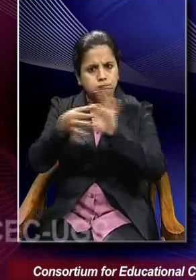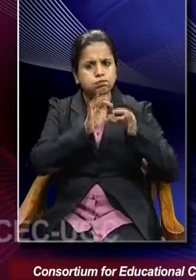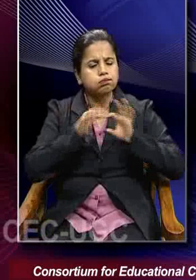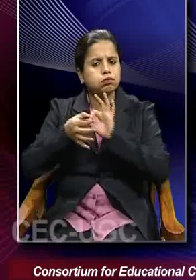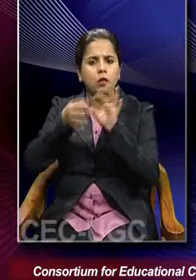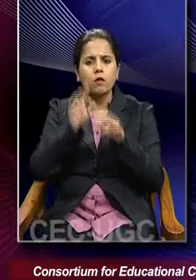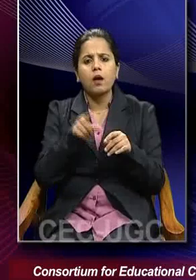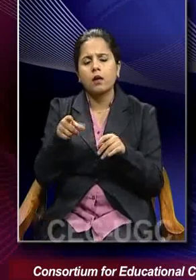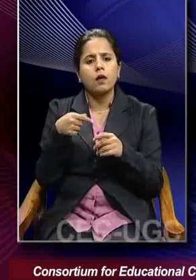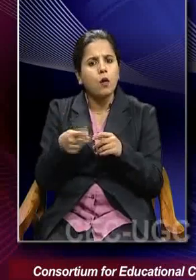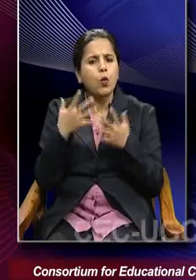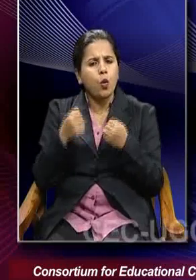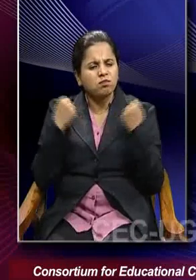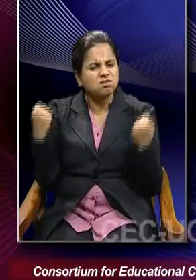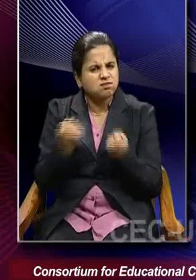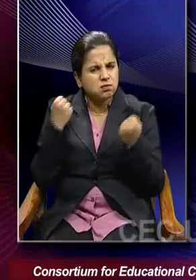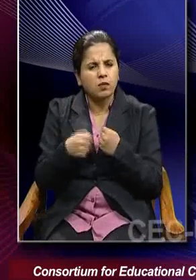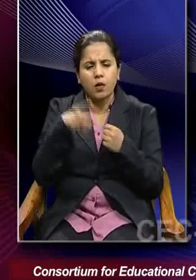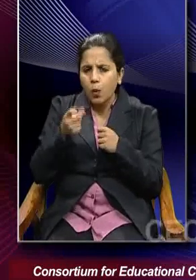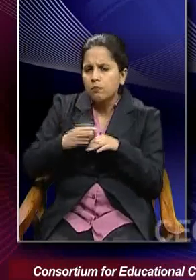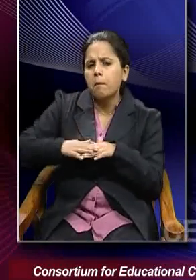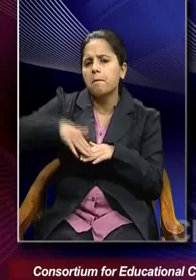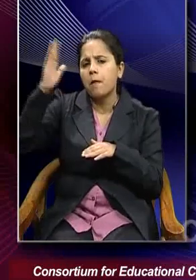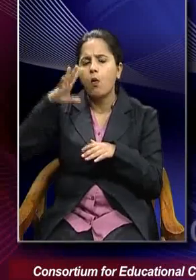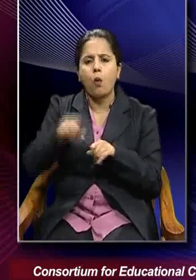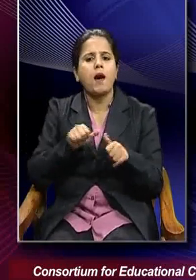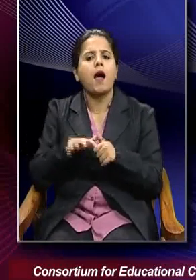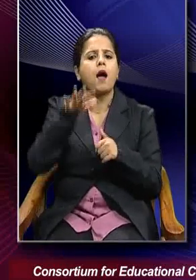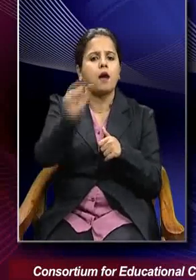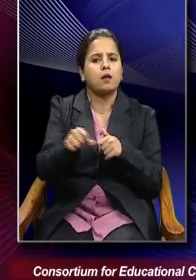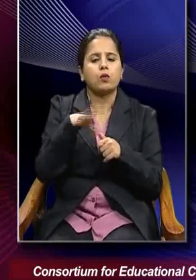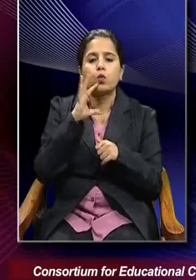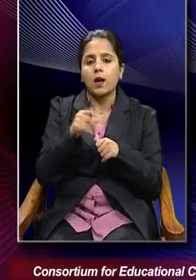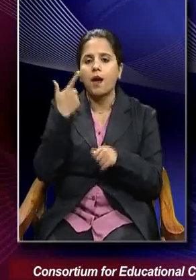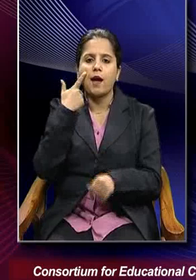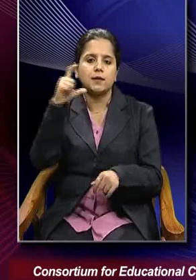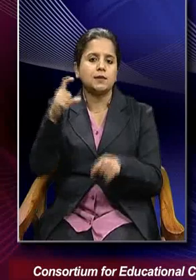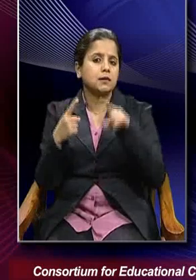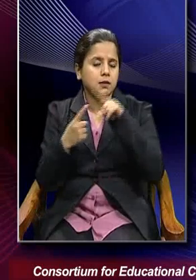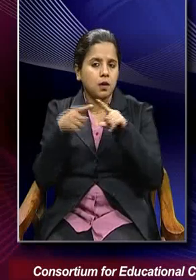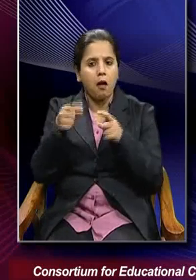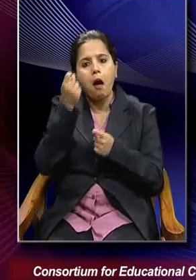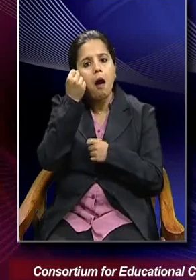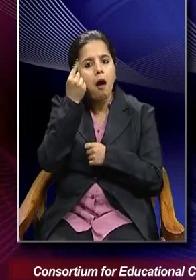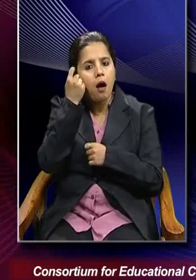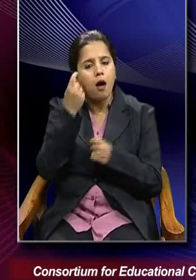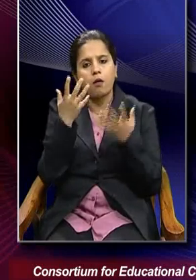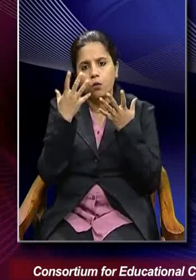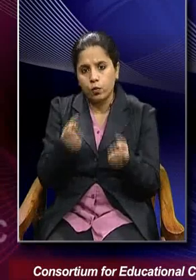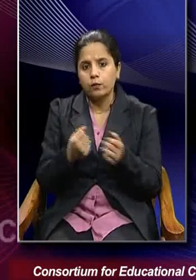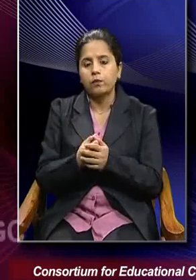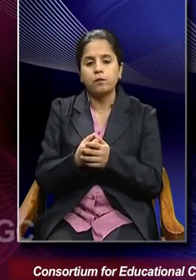and strive to improve access to ICTs to understand